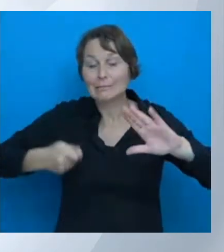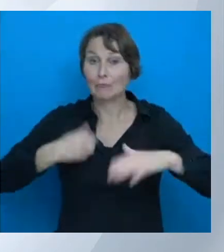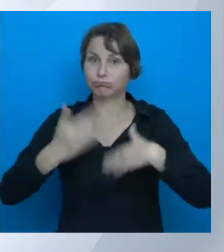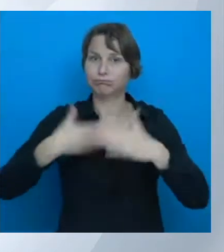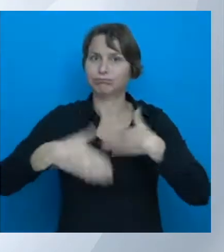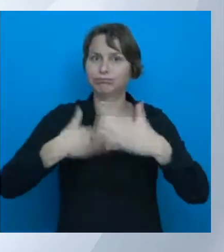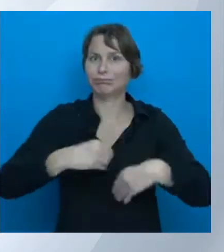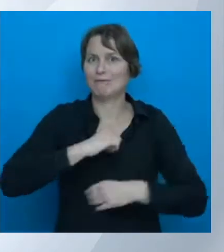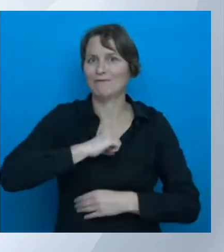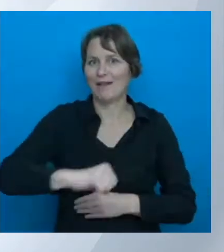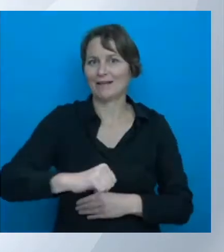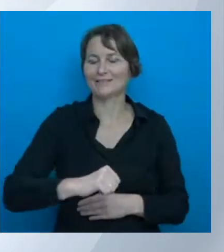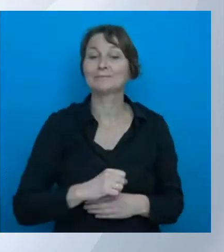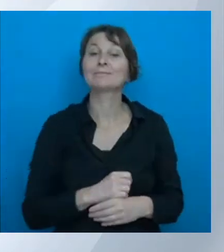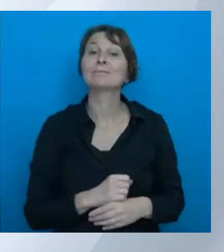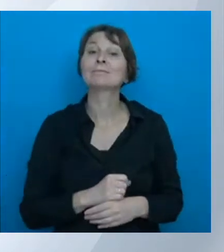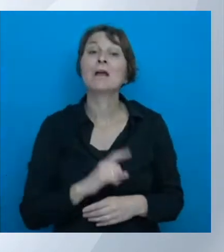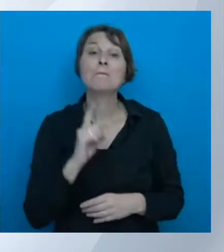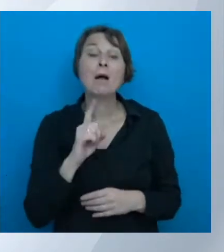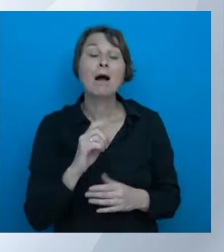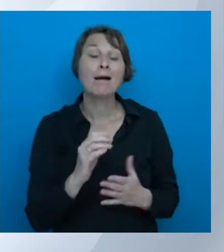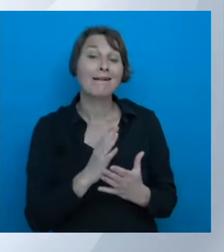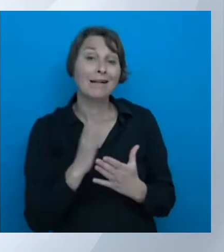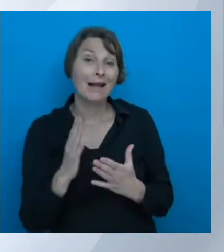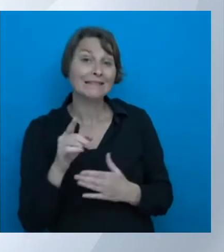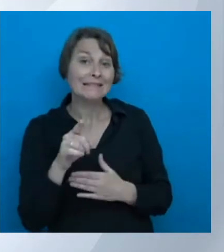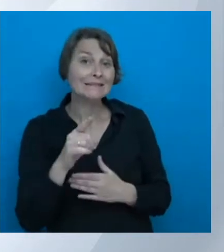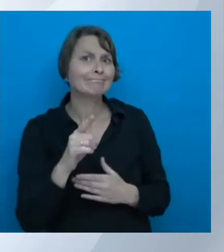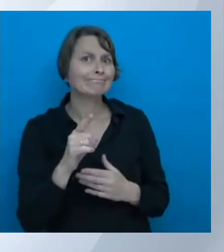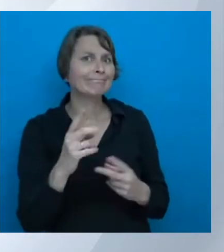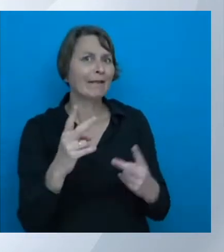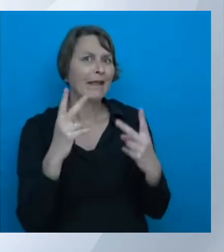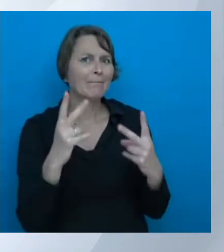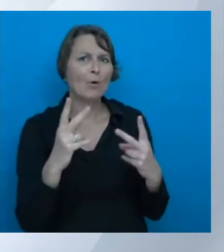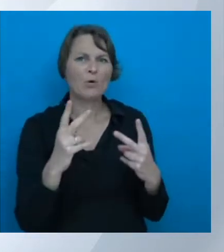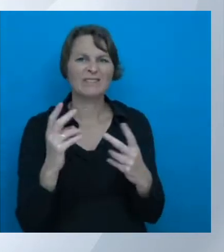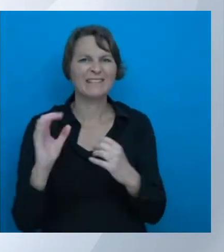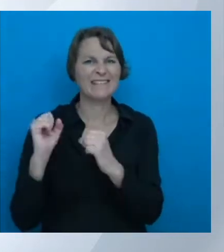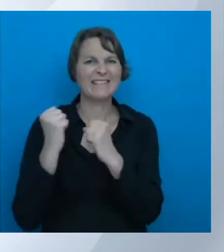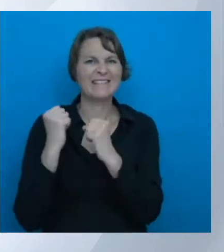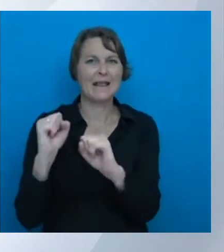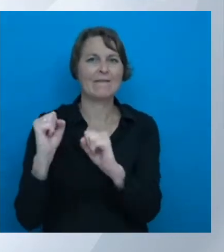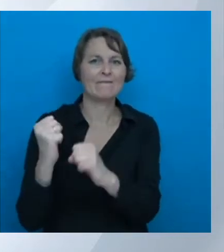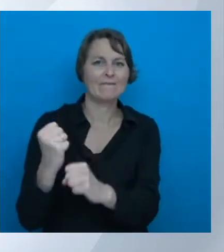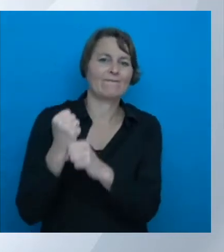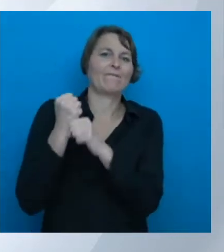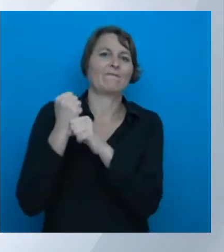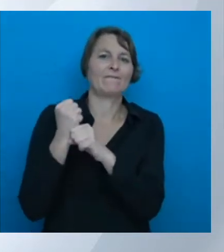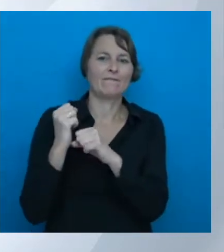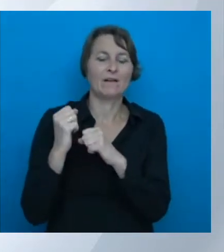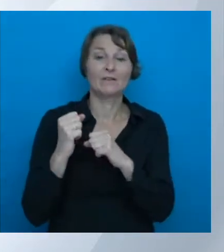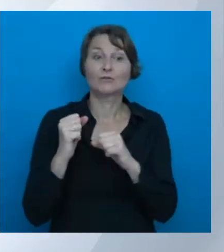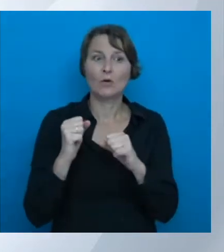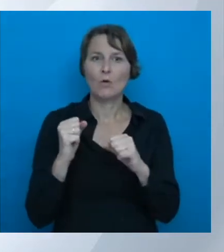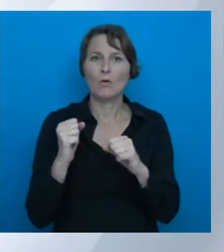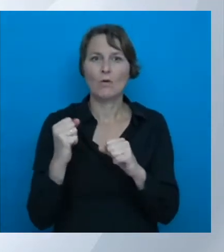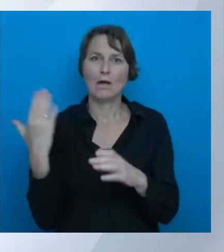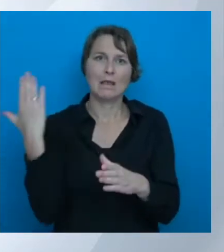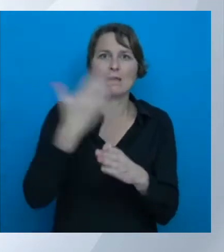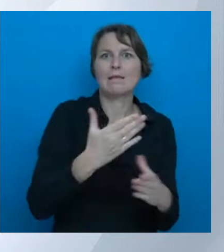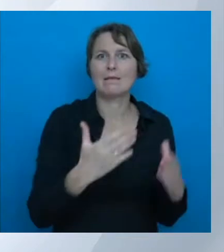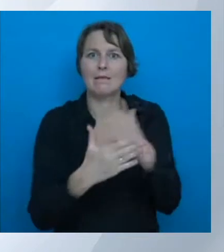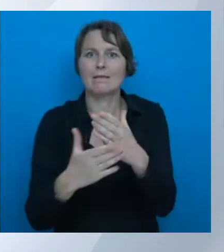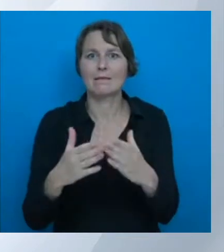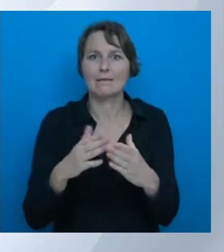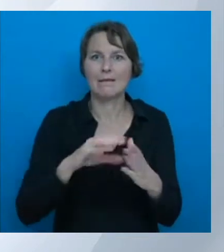security. The more we use cloud native approach, the better we can control the security. We